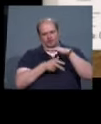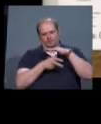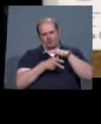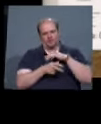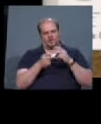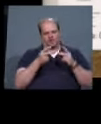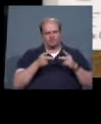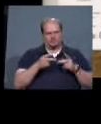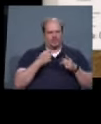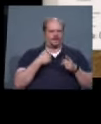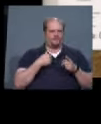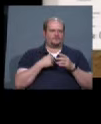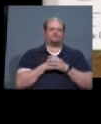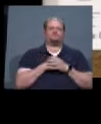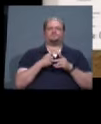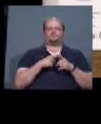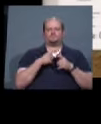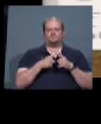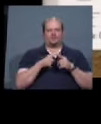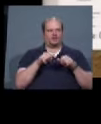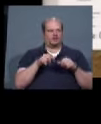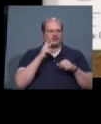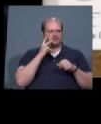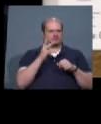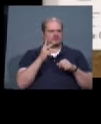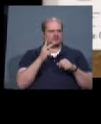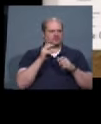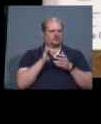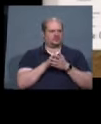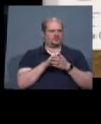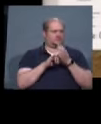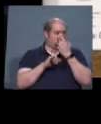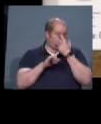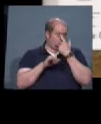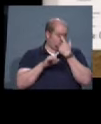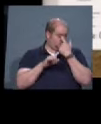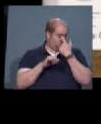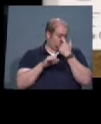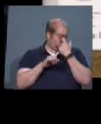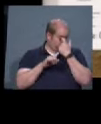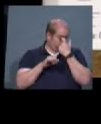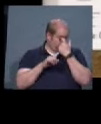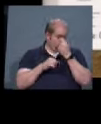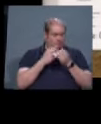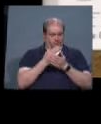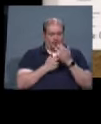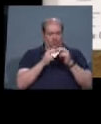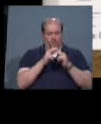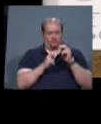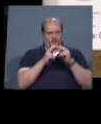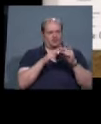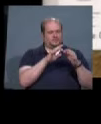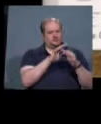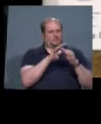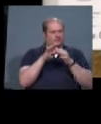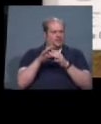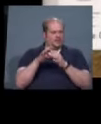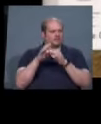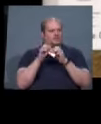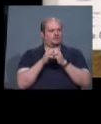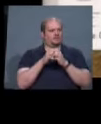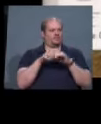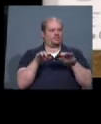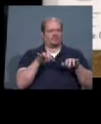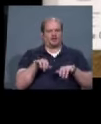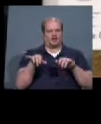parking spots are. And then you can see that both buildings are connected with the